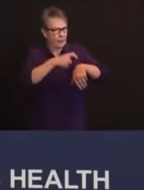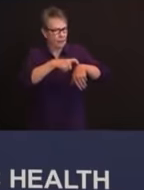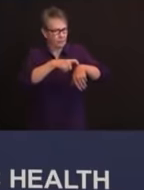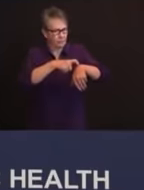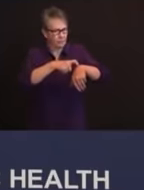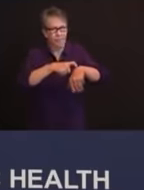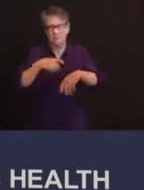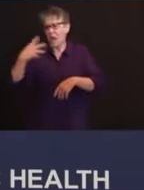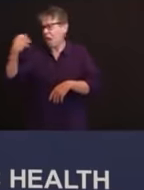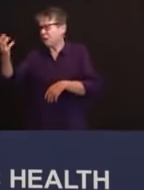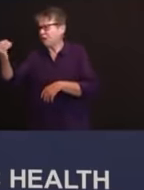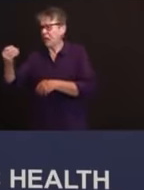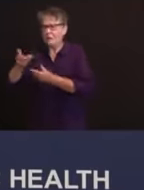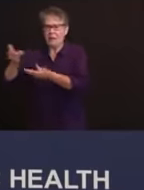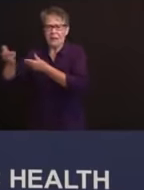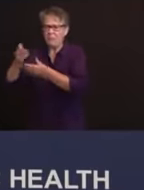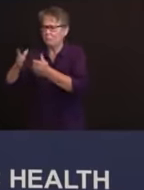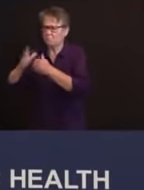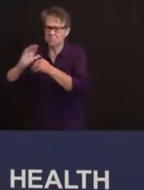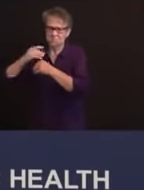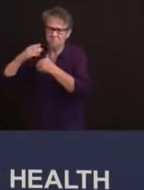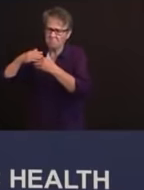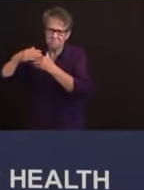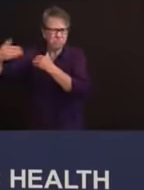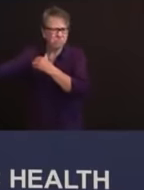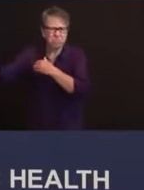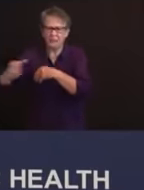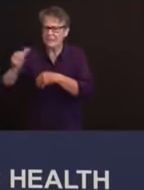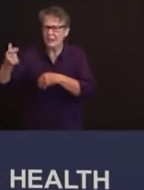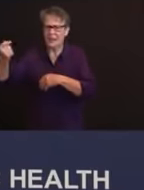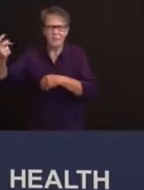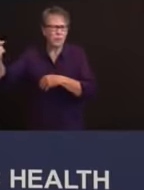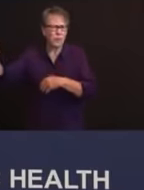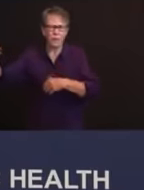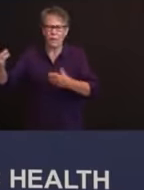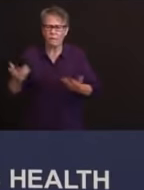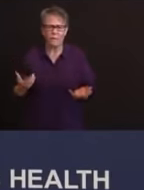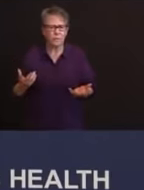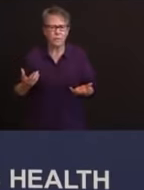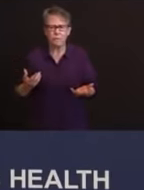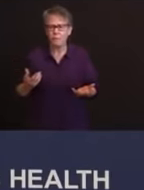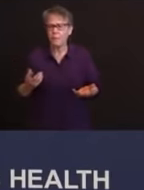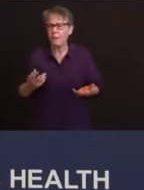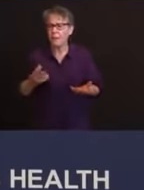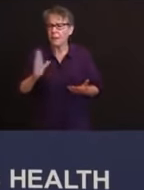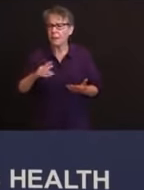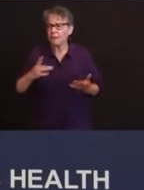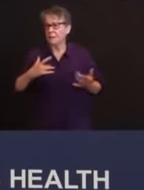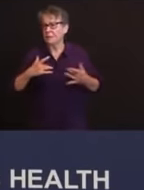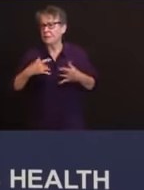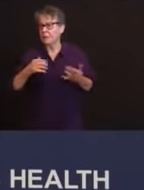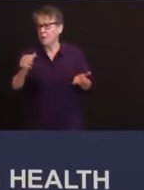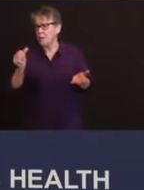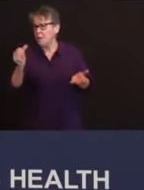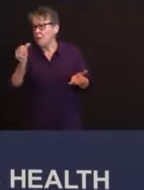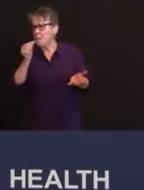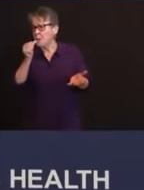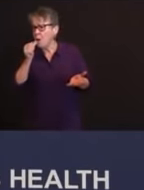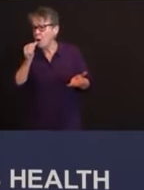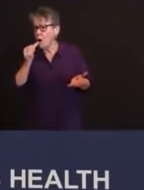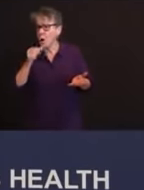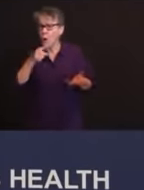and then multilateral. So bilateral between bartender and me at the bar, although I've never been at one, or multilateral, we're all at the bar